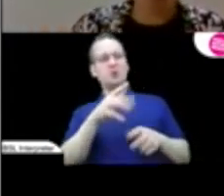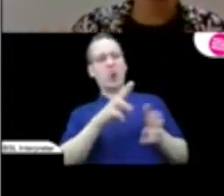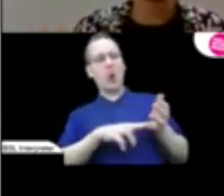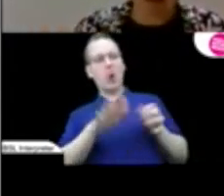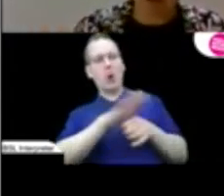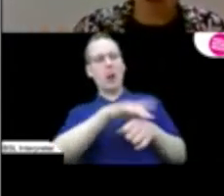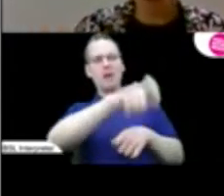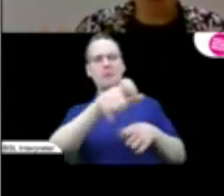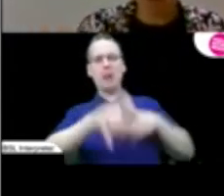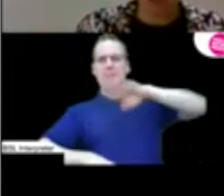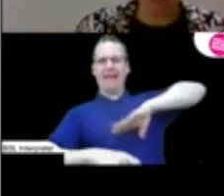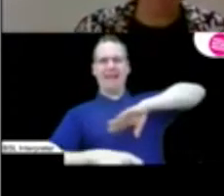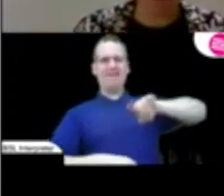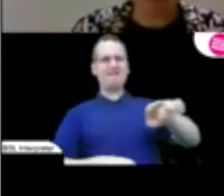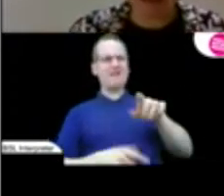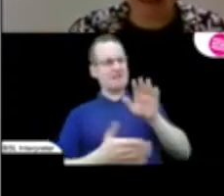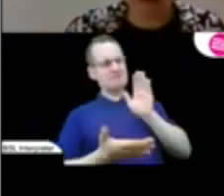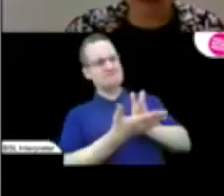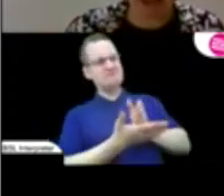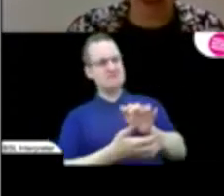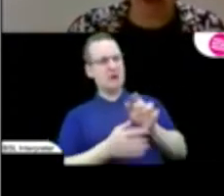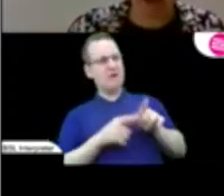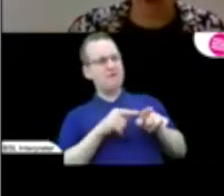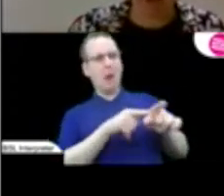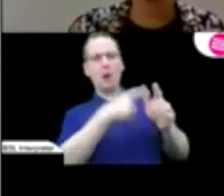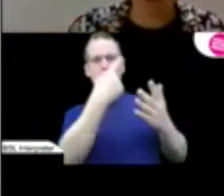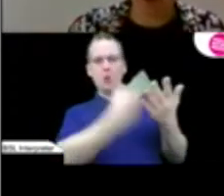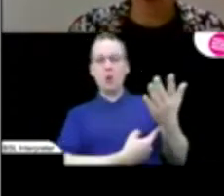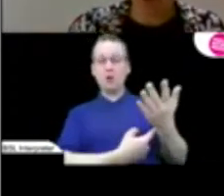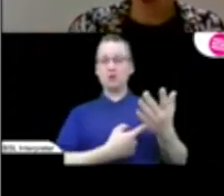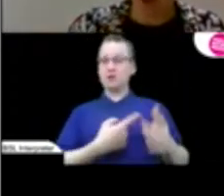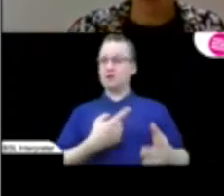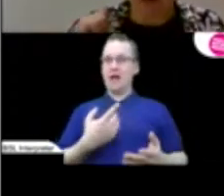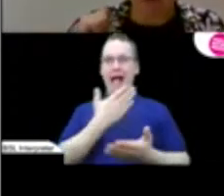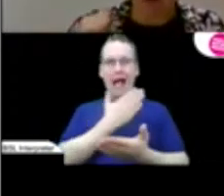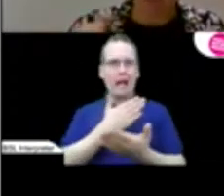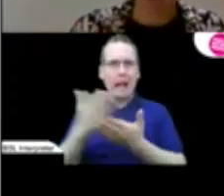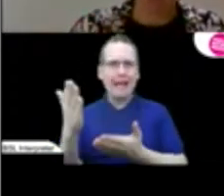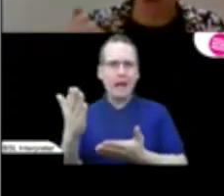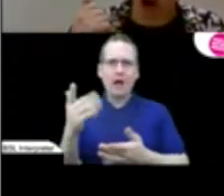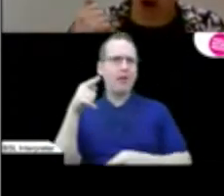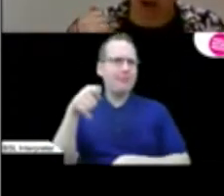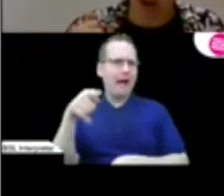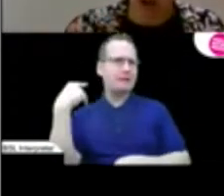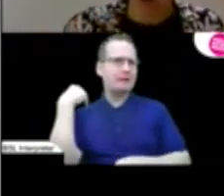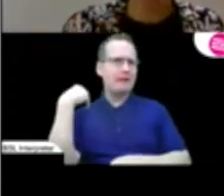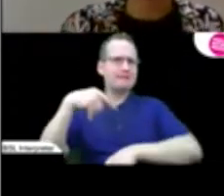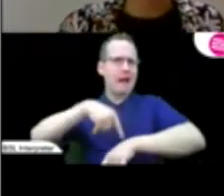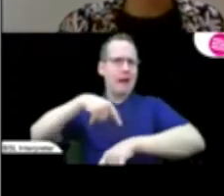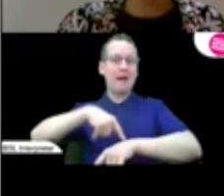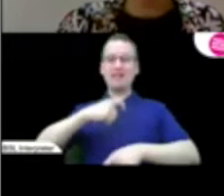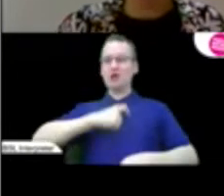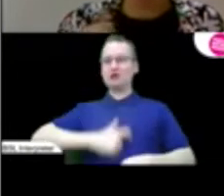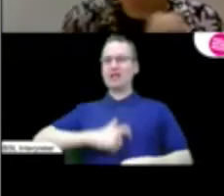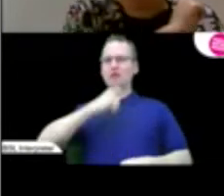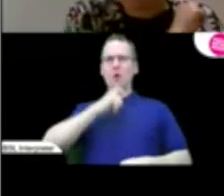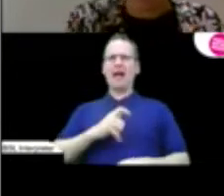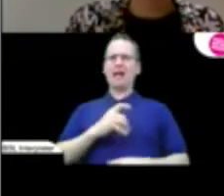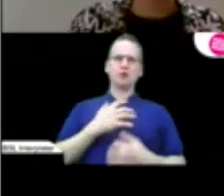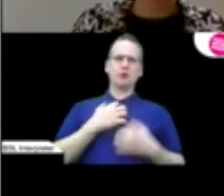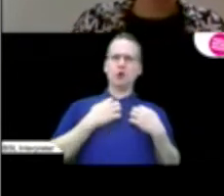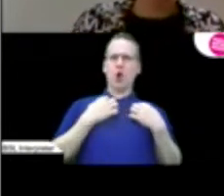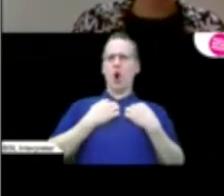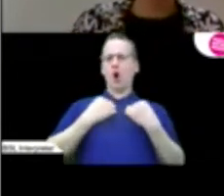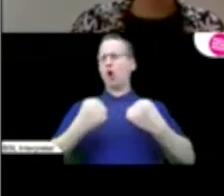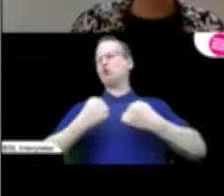And this led to the promotion of very clear gender roles. We needed strong, courageous men ready